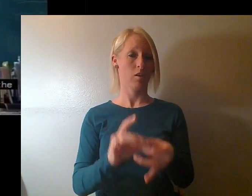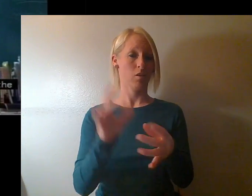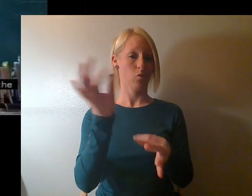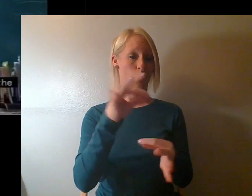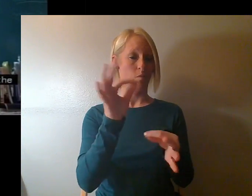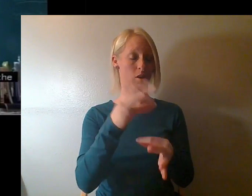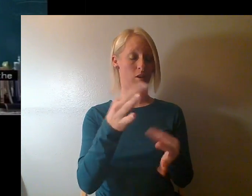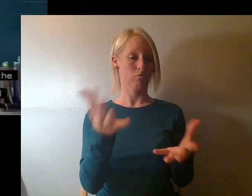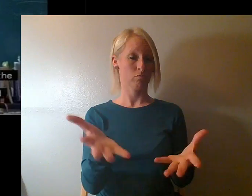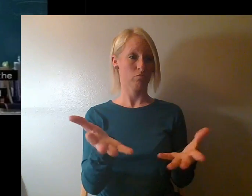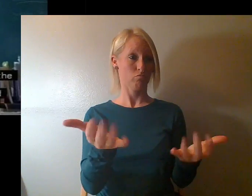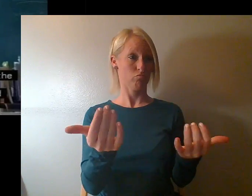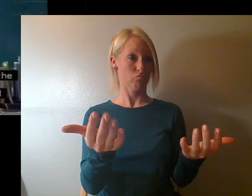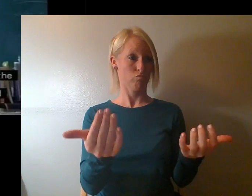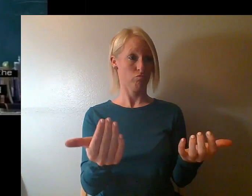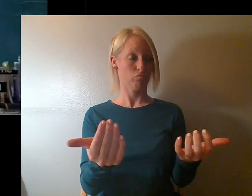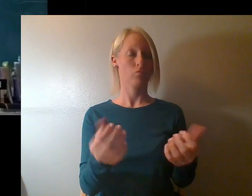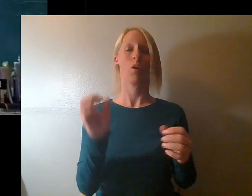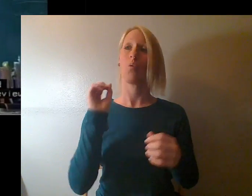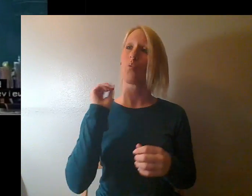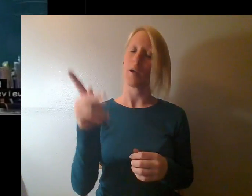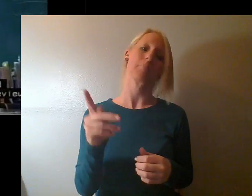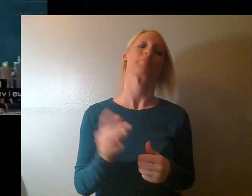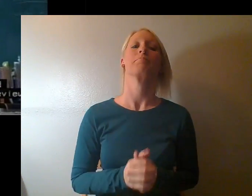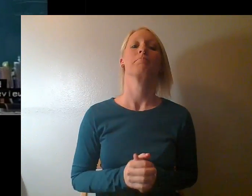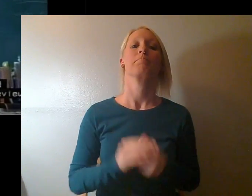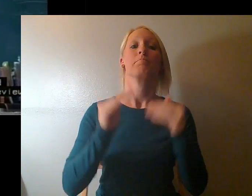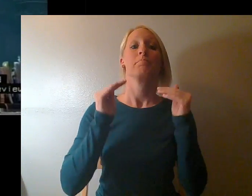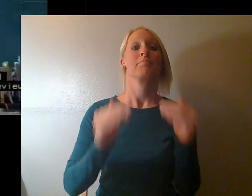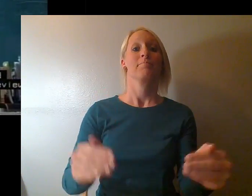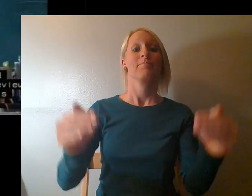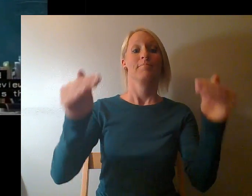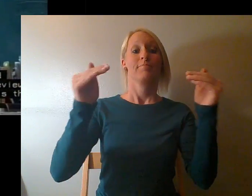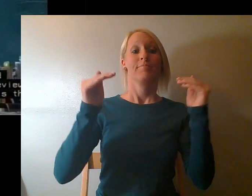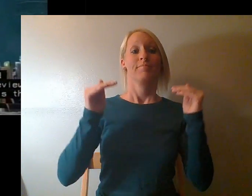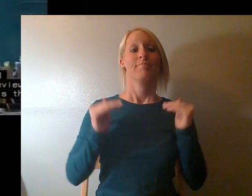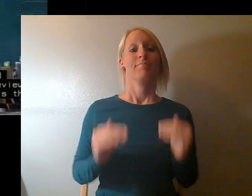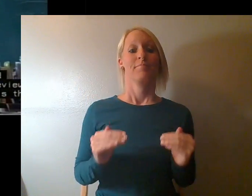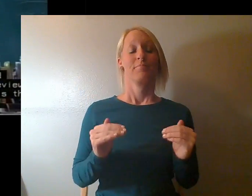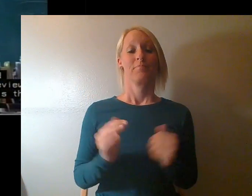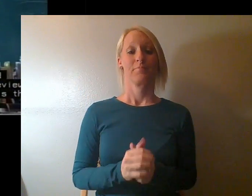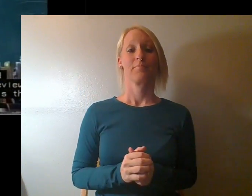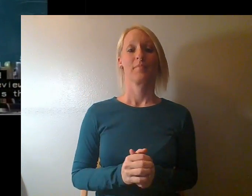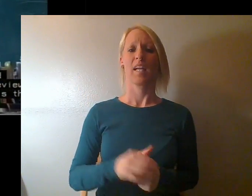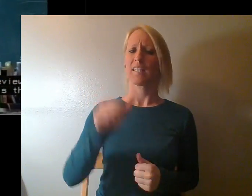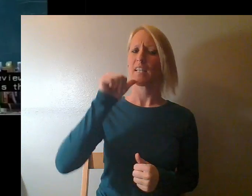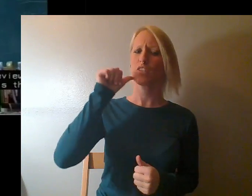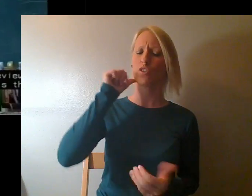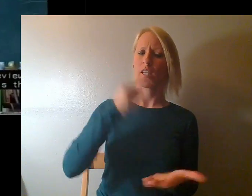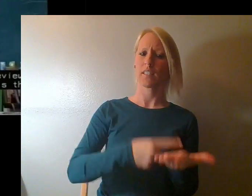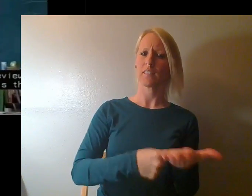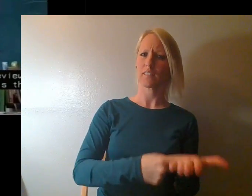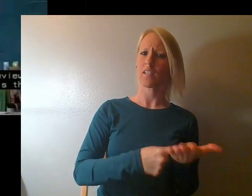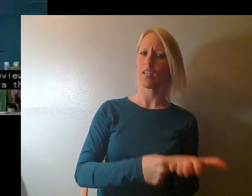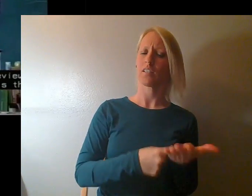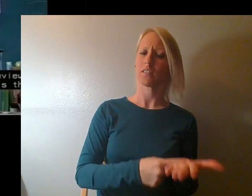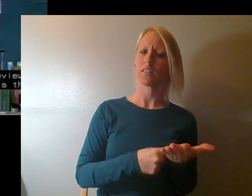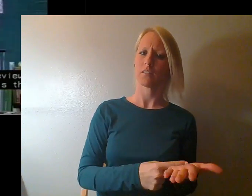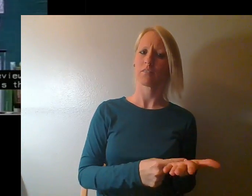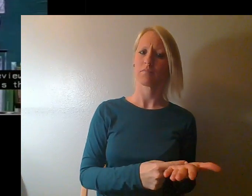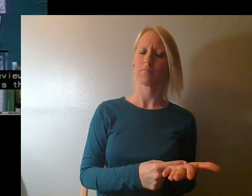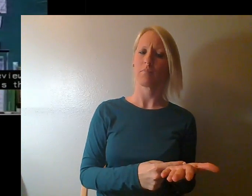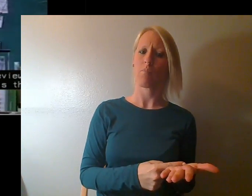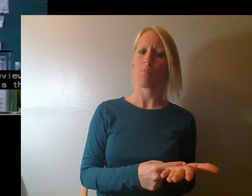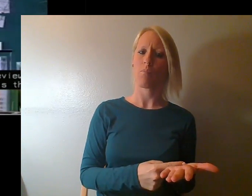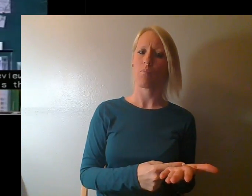All right, then. Something else we discussed yesterday, and we want to review, or lately we've discussed, is the idea of